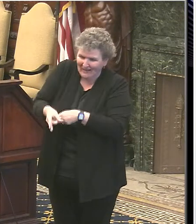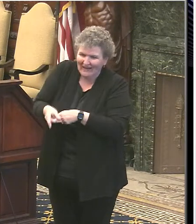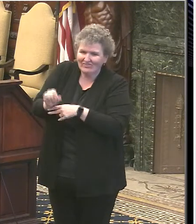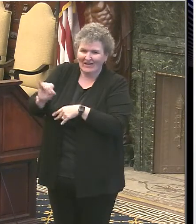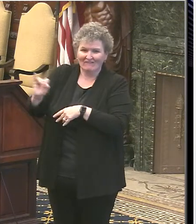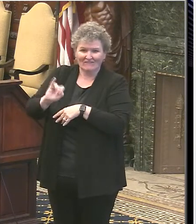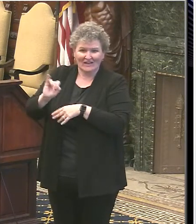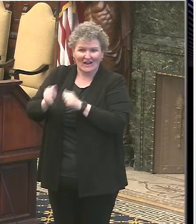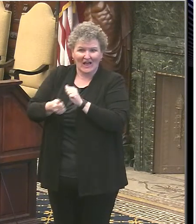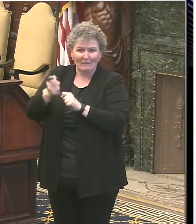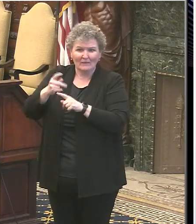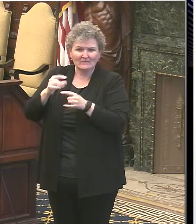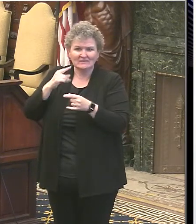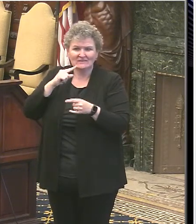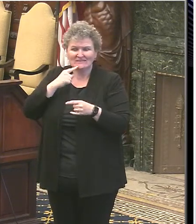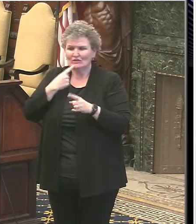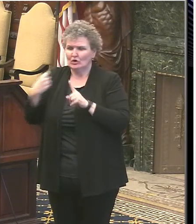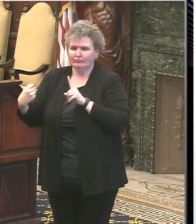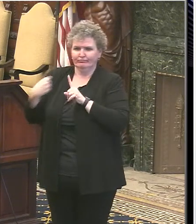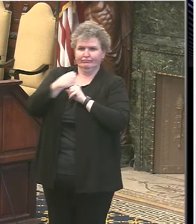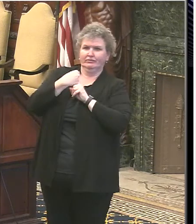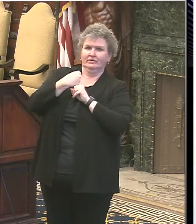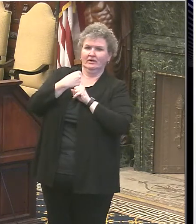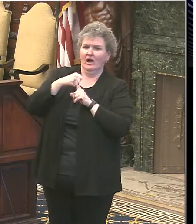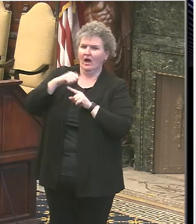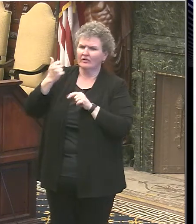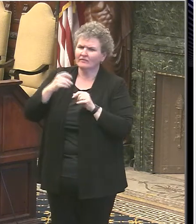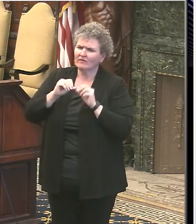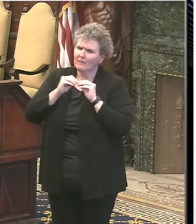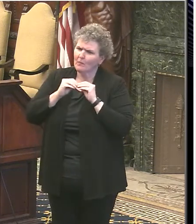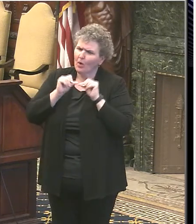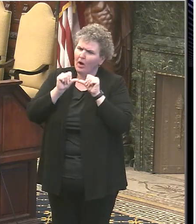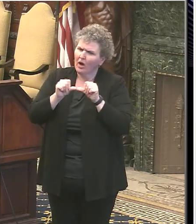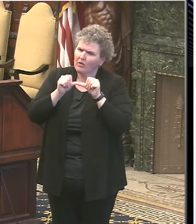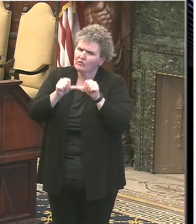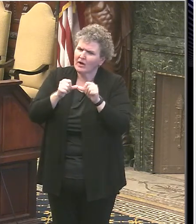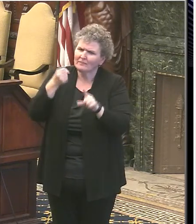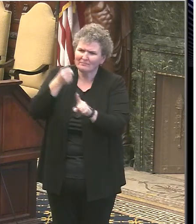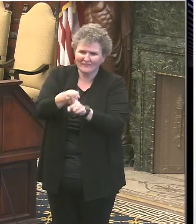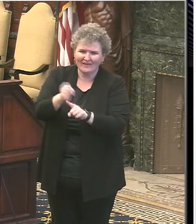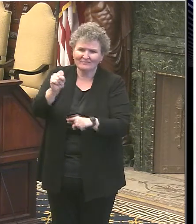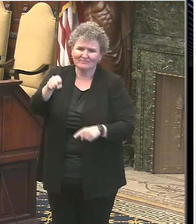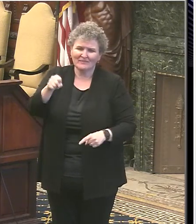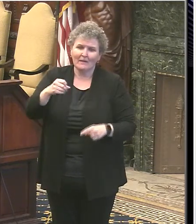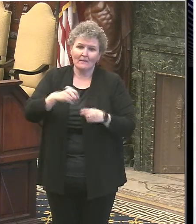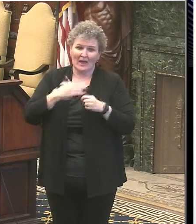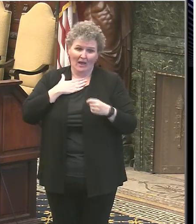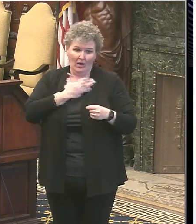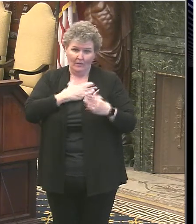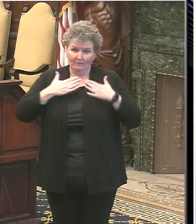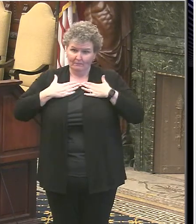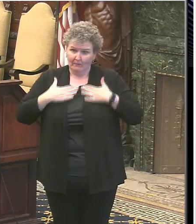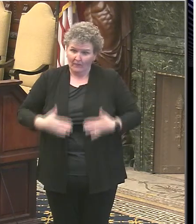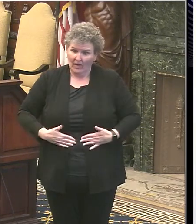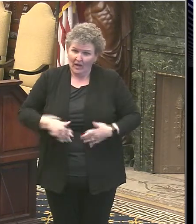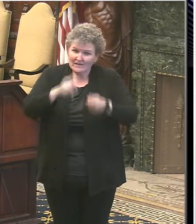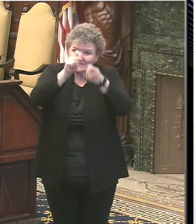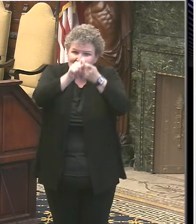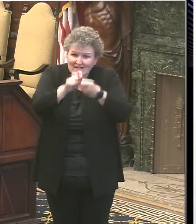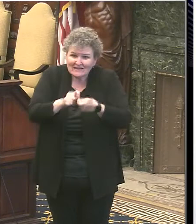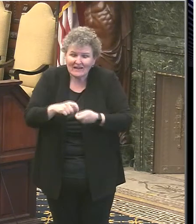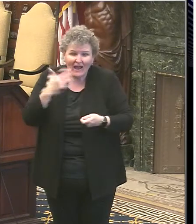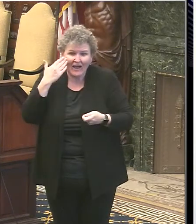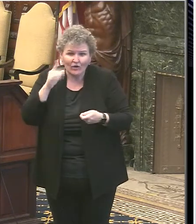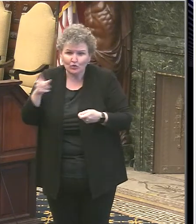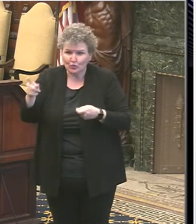infection, and some people seem to have long-lasting consequences. I don't know the details of that, but I can certainly, of what your question is specifically,